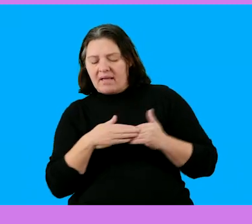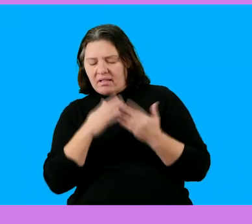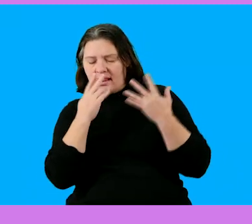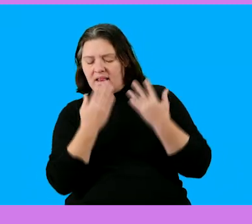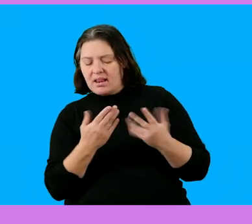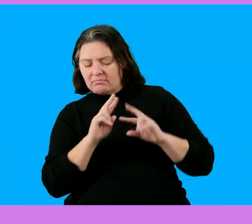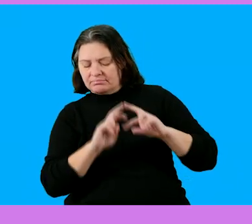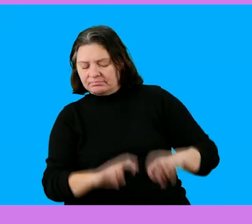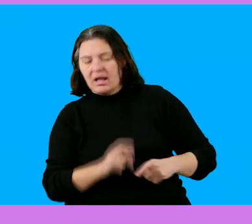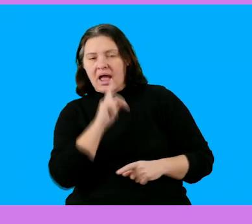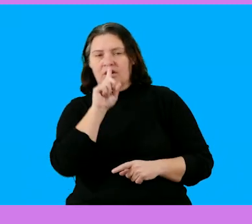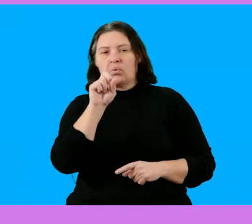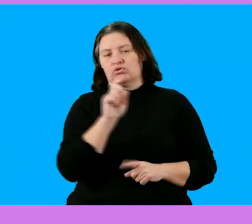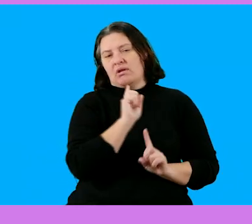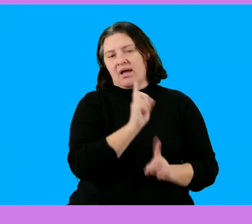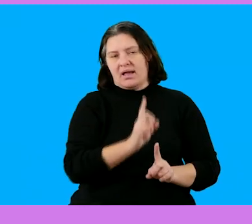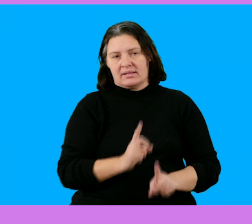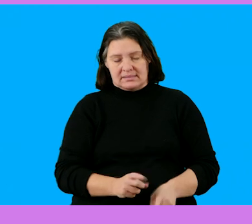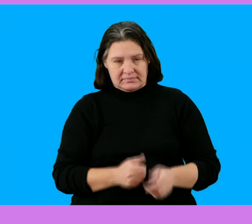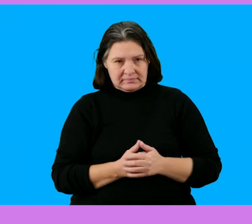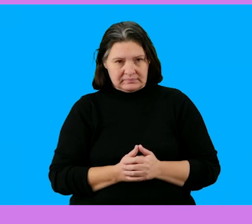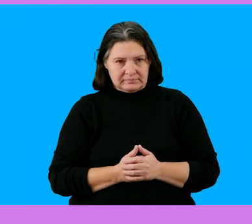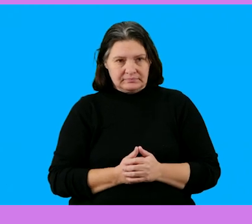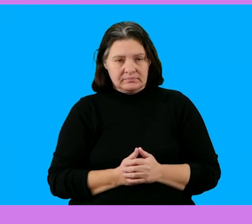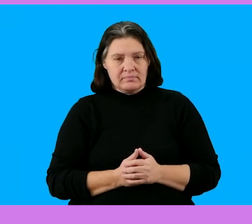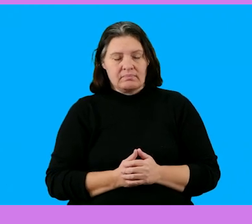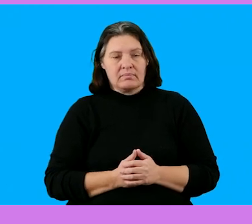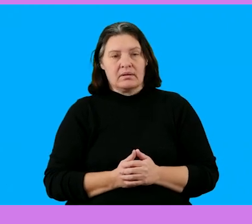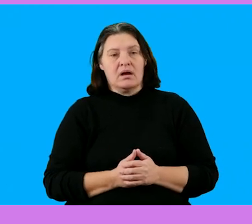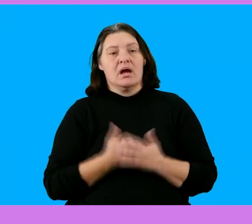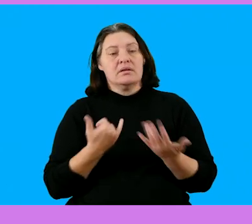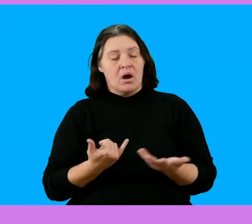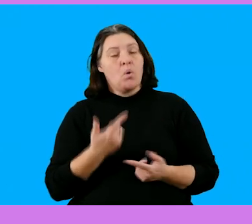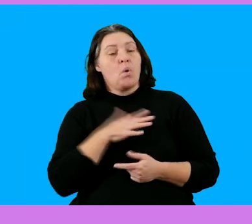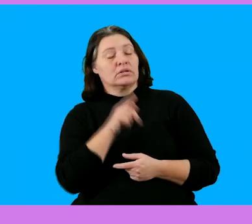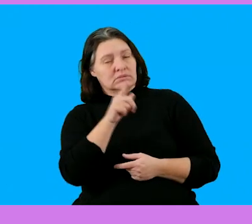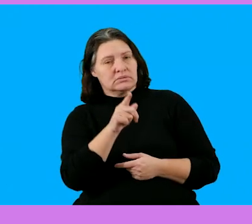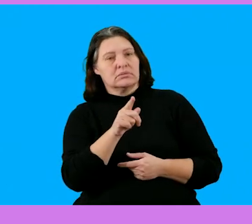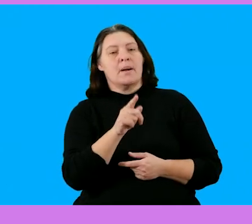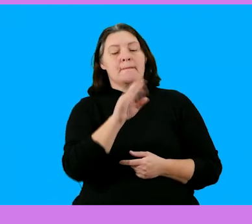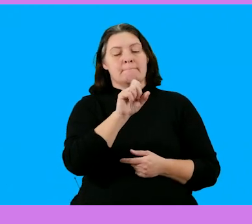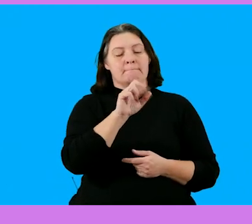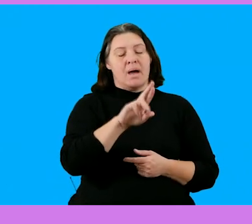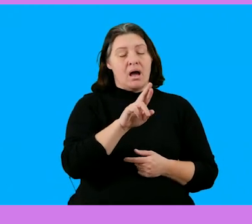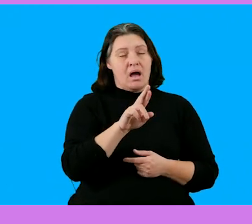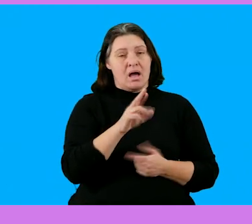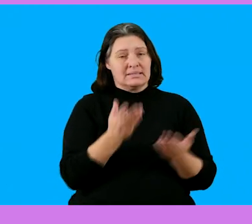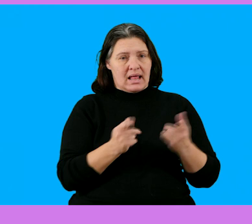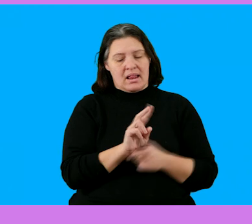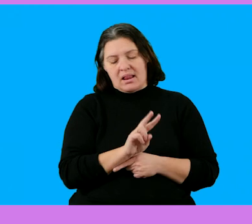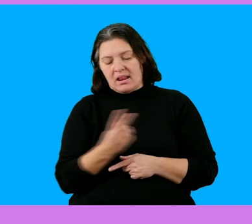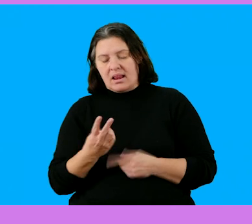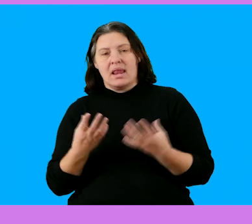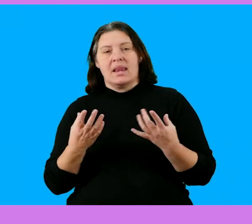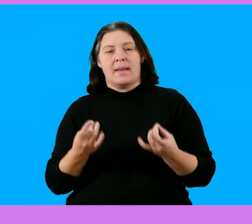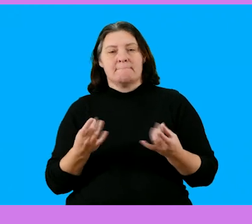the bar scale and answer the question or the question below. So now we'd like you to convert the bar scale into